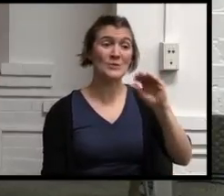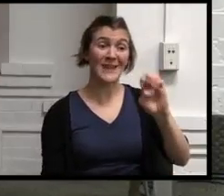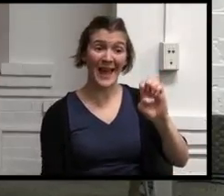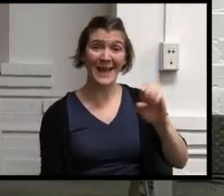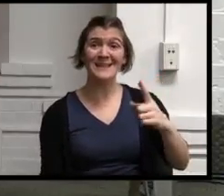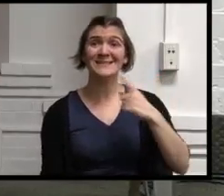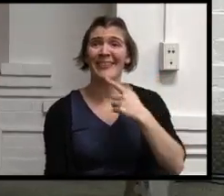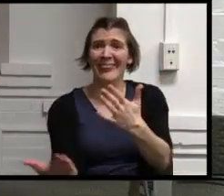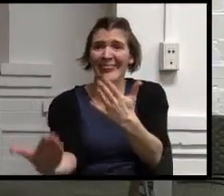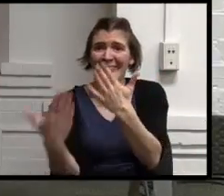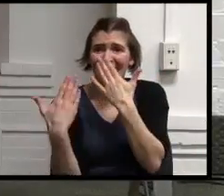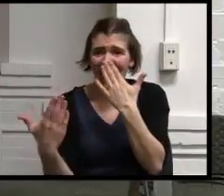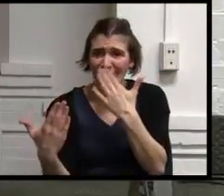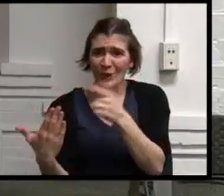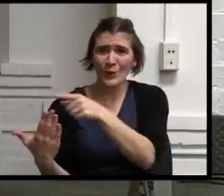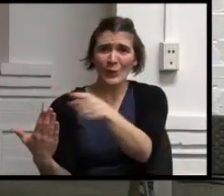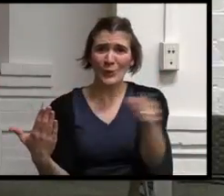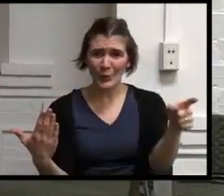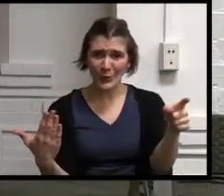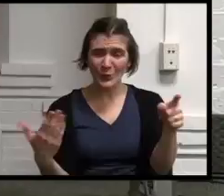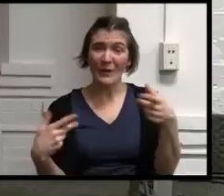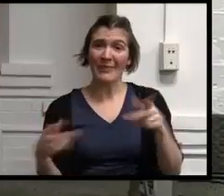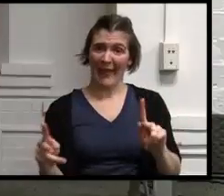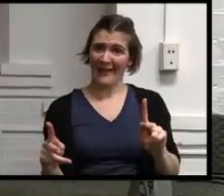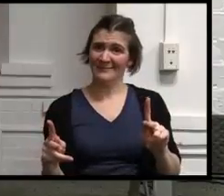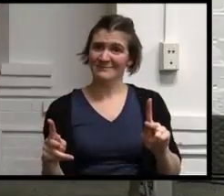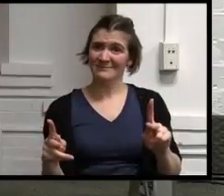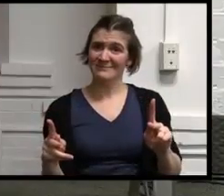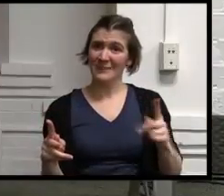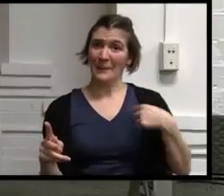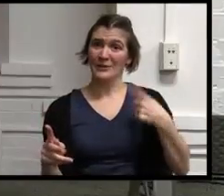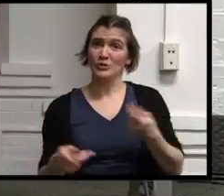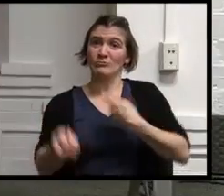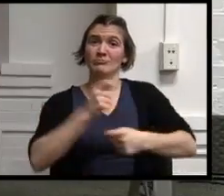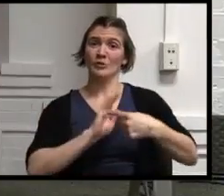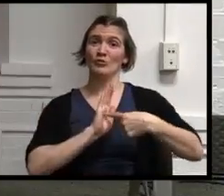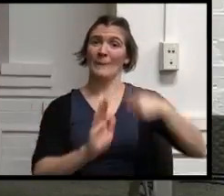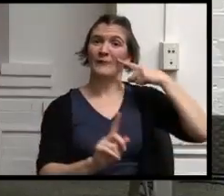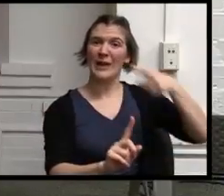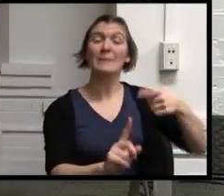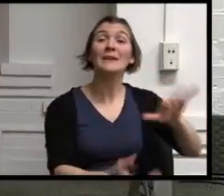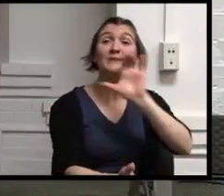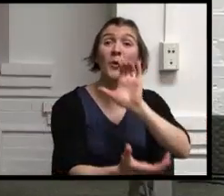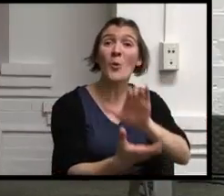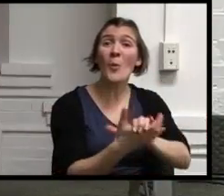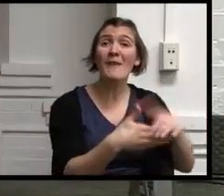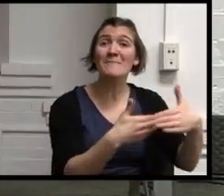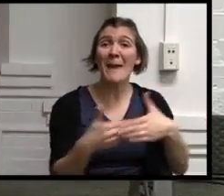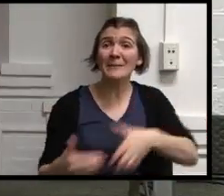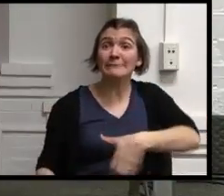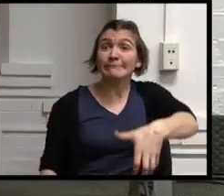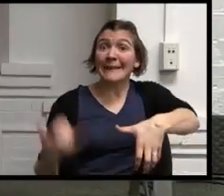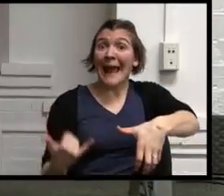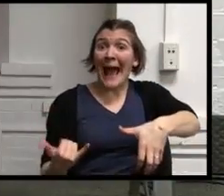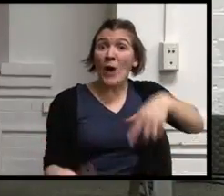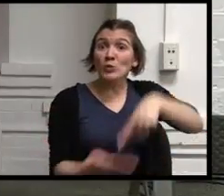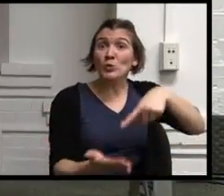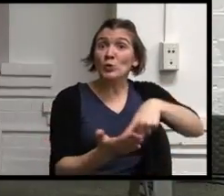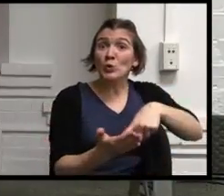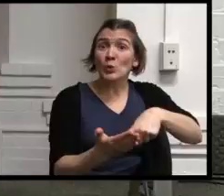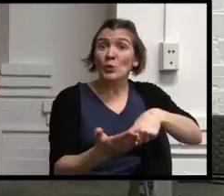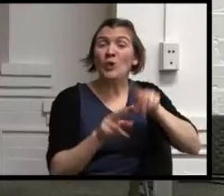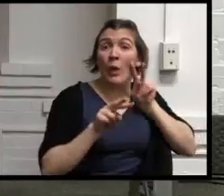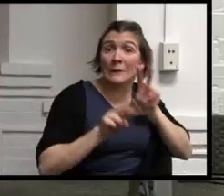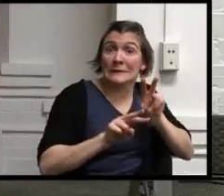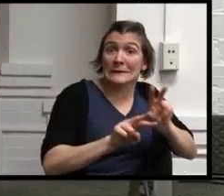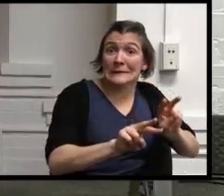to extend his gratitude for allowing me to appear on his behalf. His wife is due at any point now, so it's